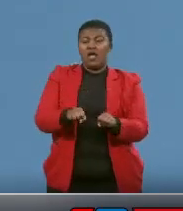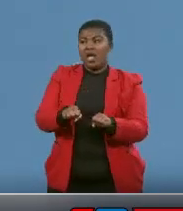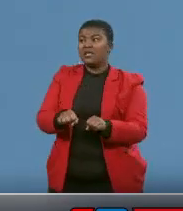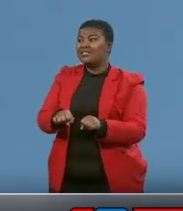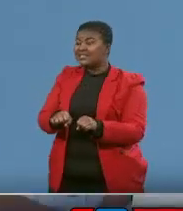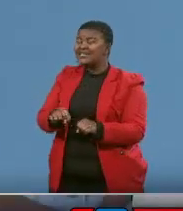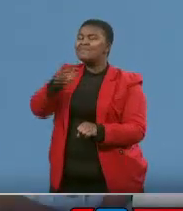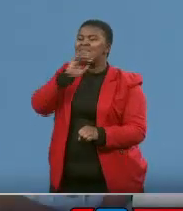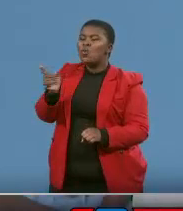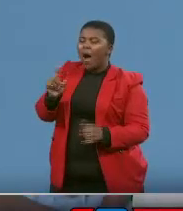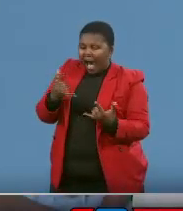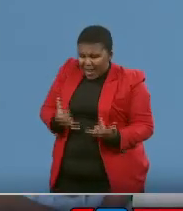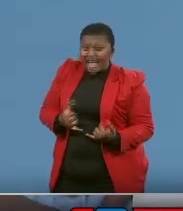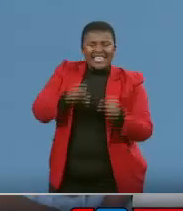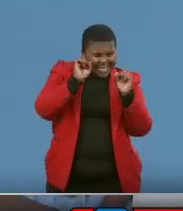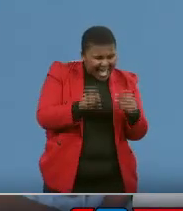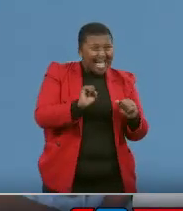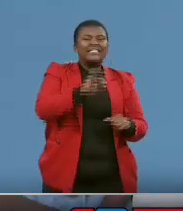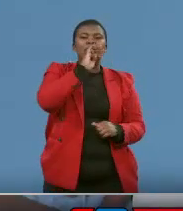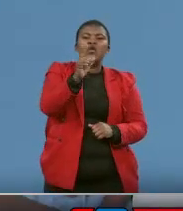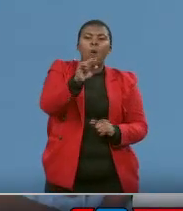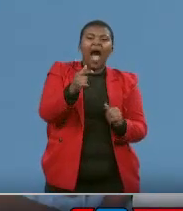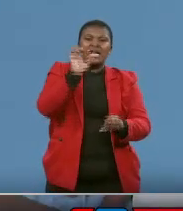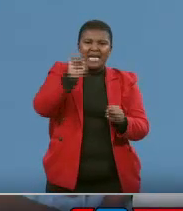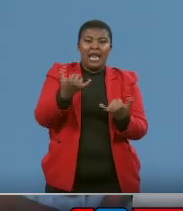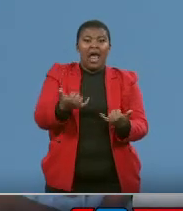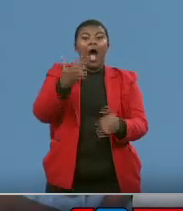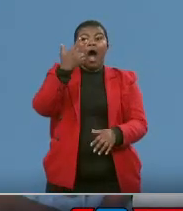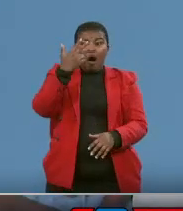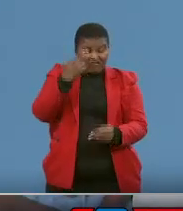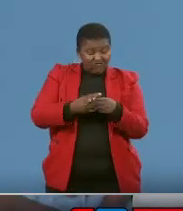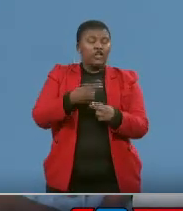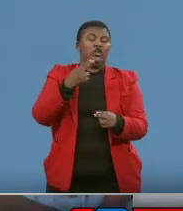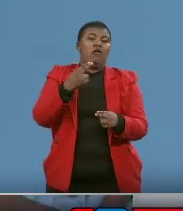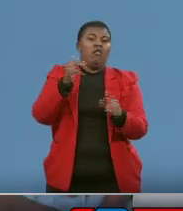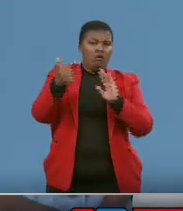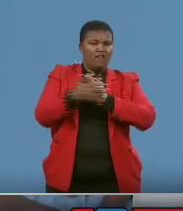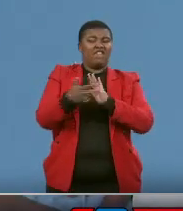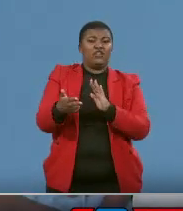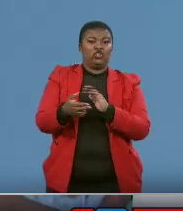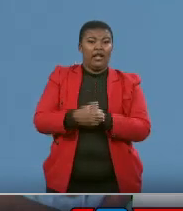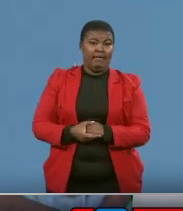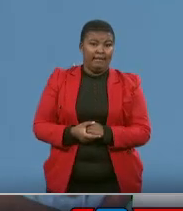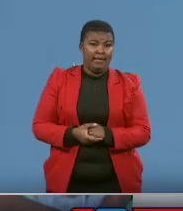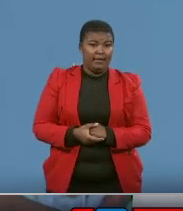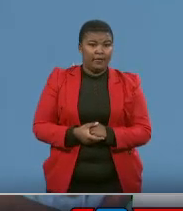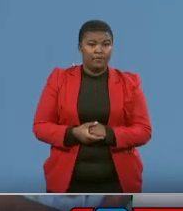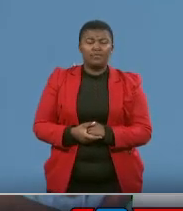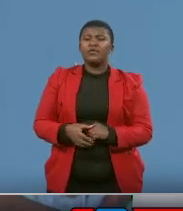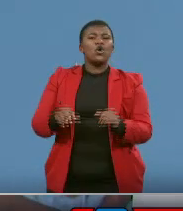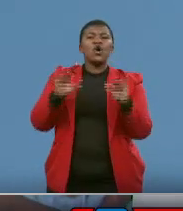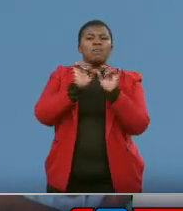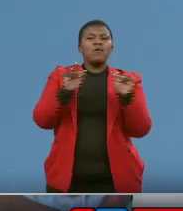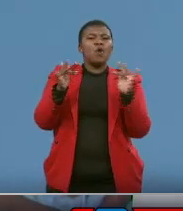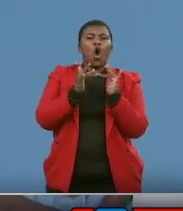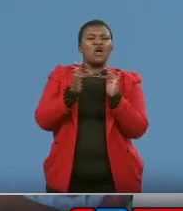actually mean? What does it mean? What does it actually mean? What are the responsibilities? Just as I start saying goodbye to you very quickly, where can people get hold of you? Because I think